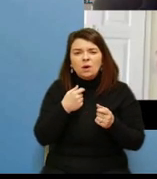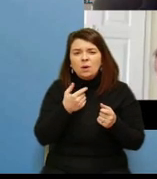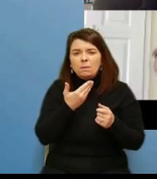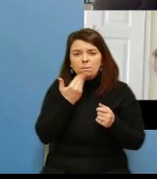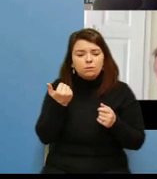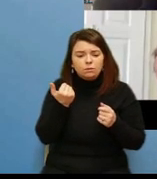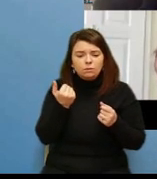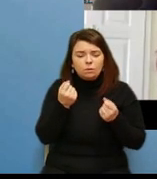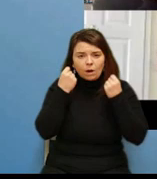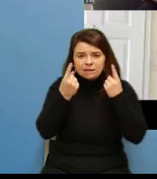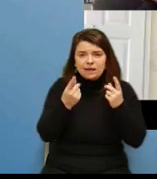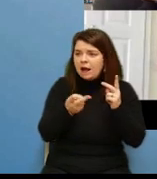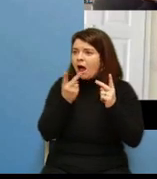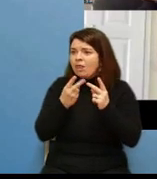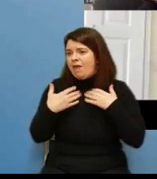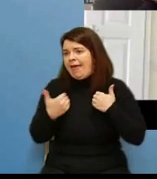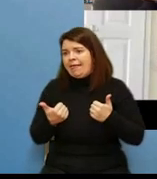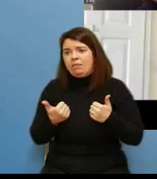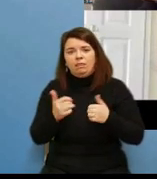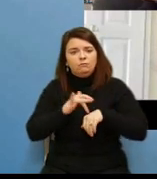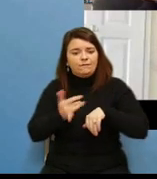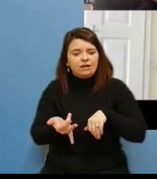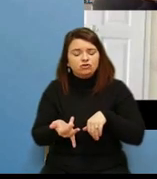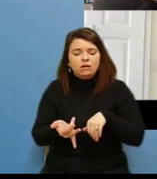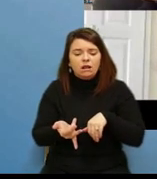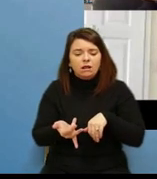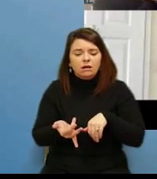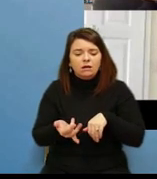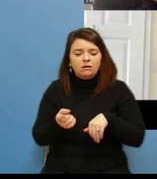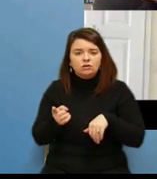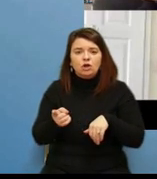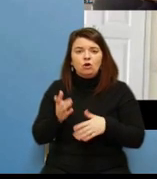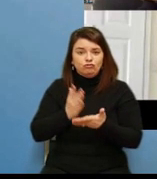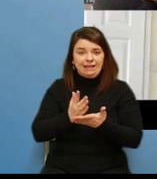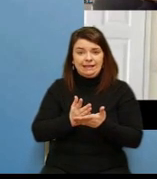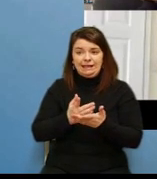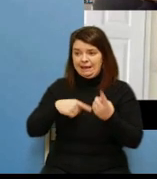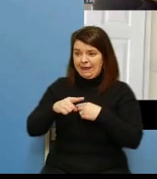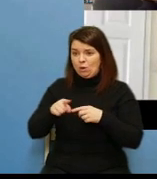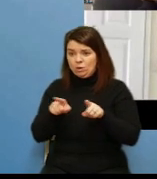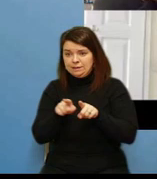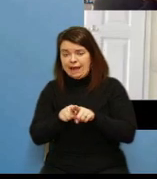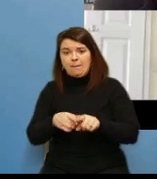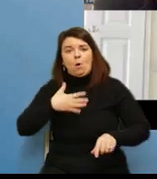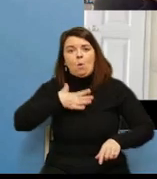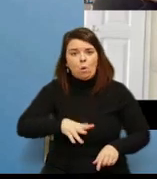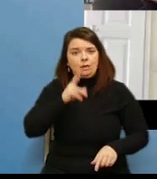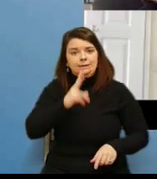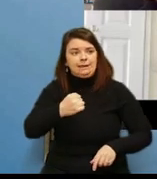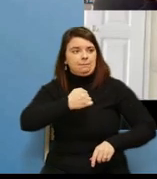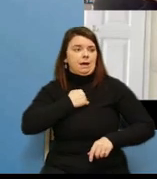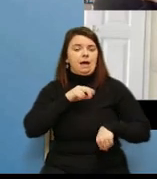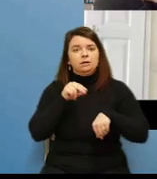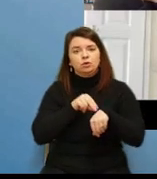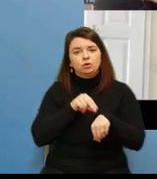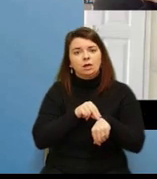also addressed before, is people have virtually no understanding of all the other health professionals. So it still is, I want to see